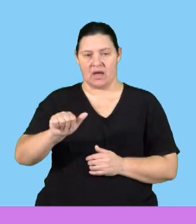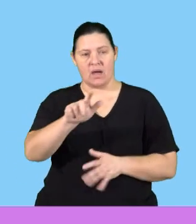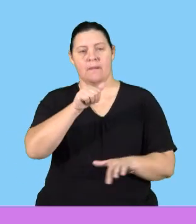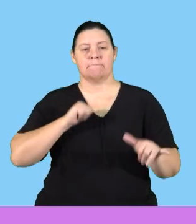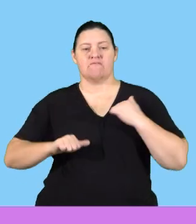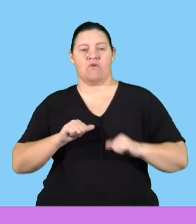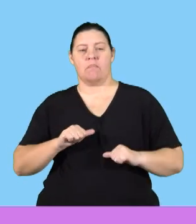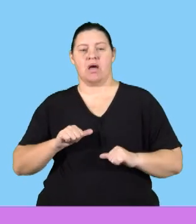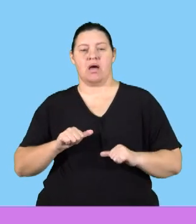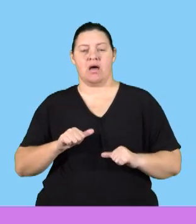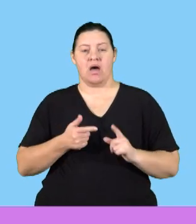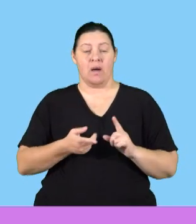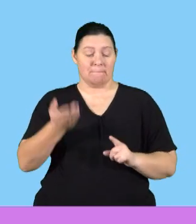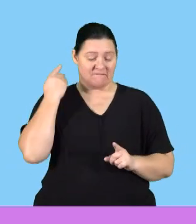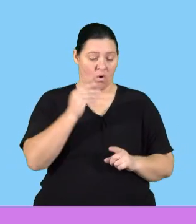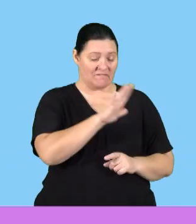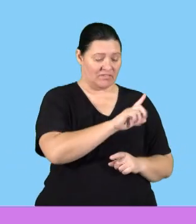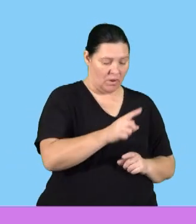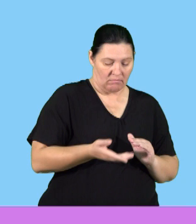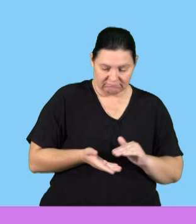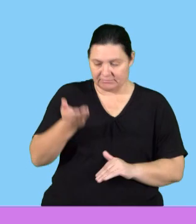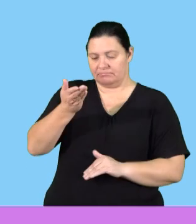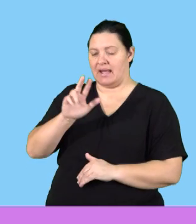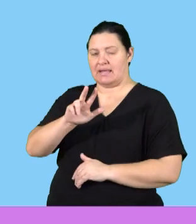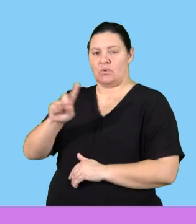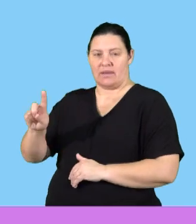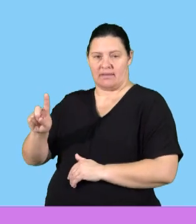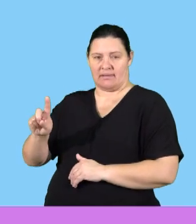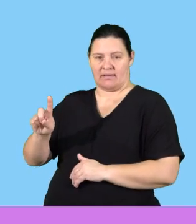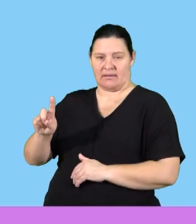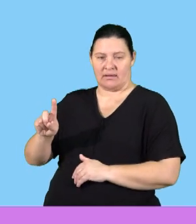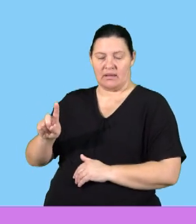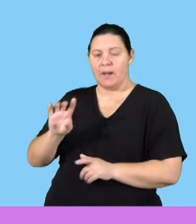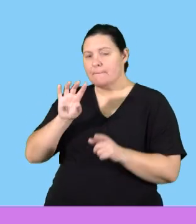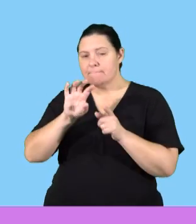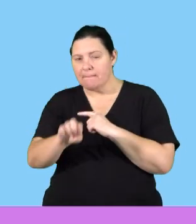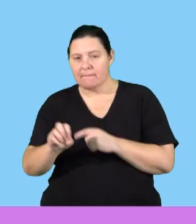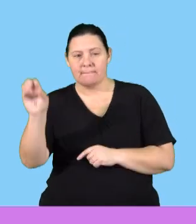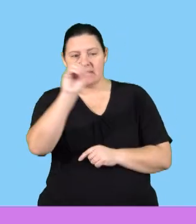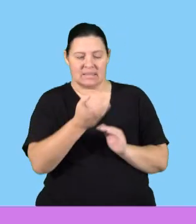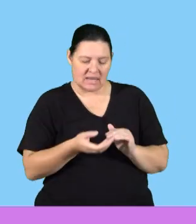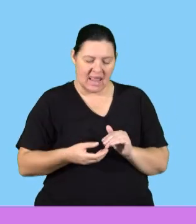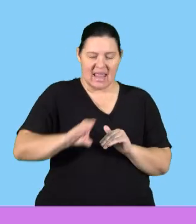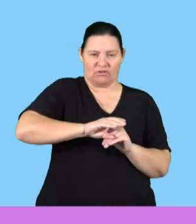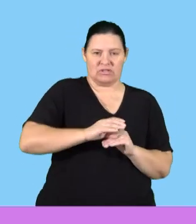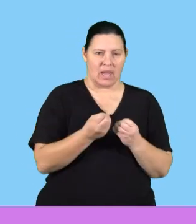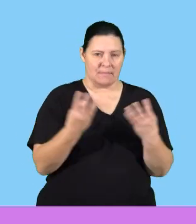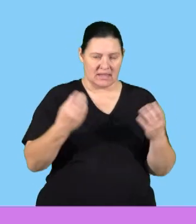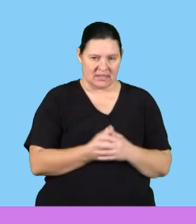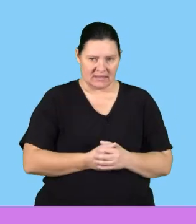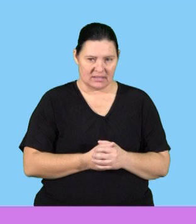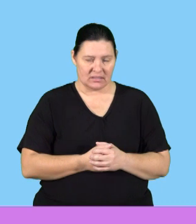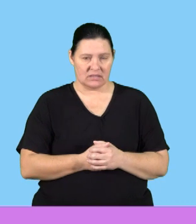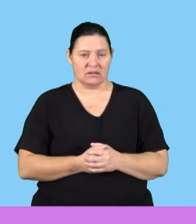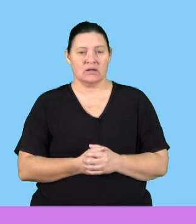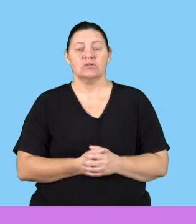performance has improved from 51 to 83. Determine the percentage increase.